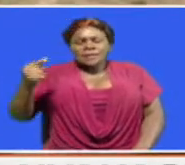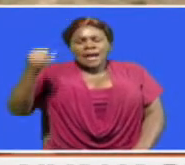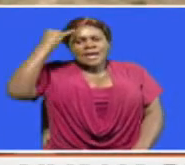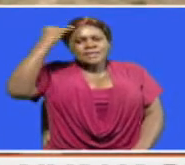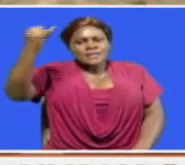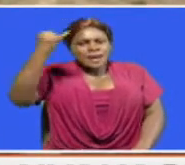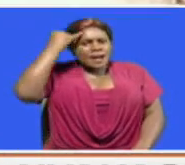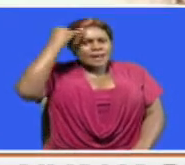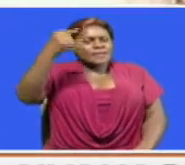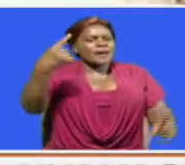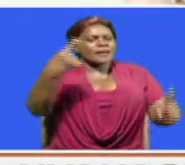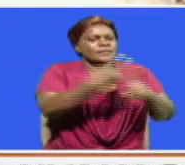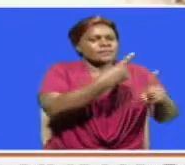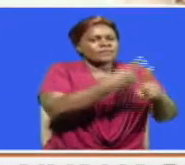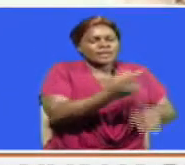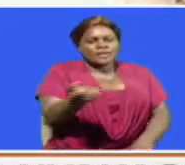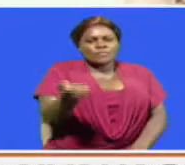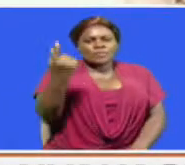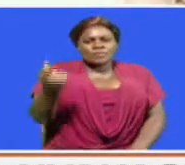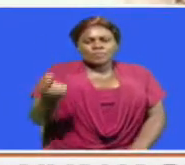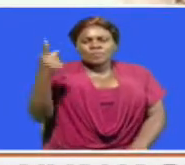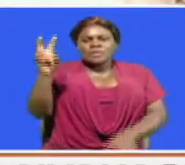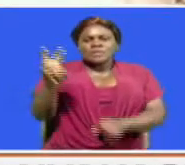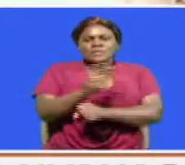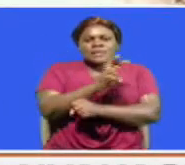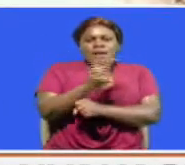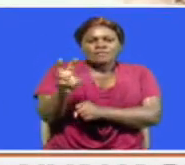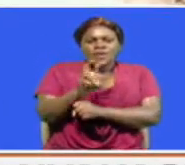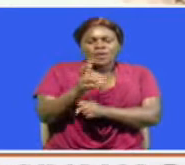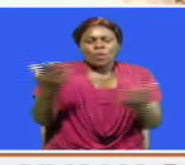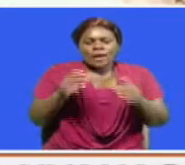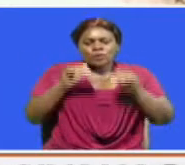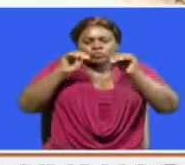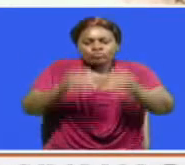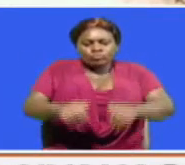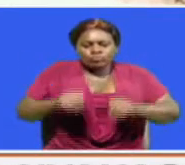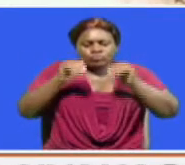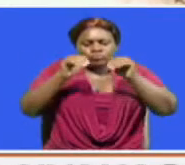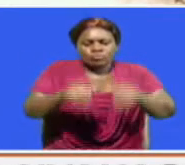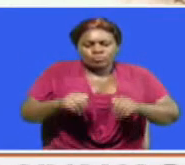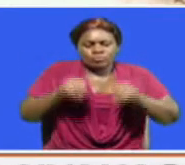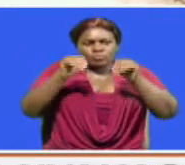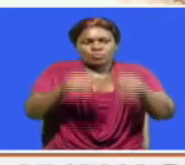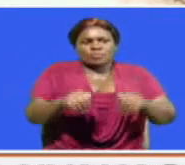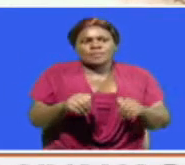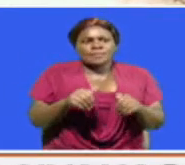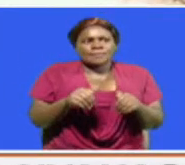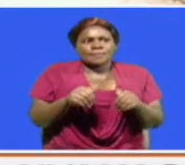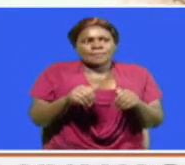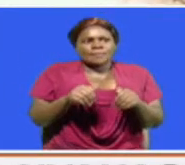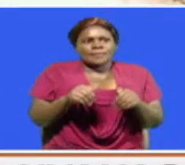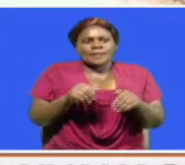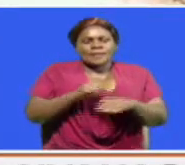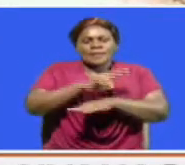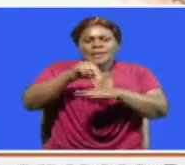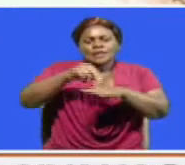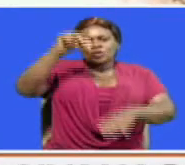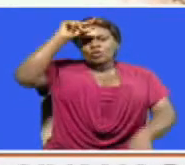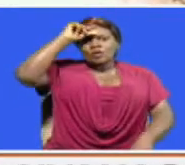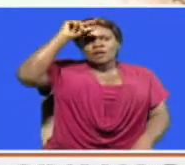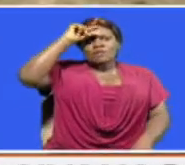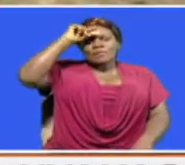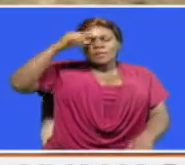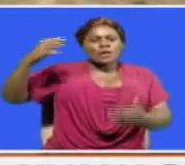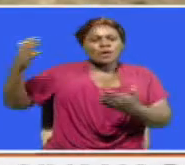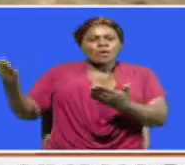engineers who have been surveying where to put the dike. They have not done it. The national government have